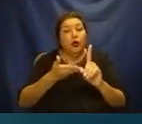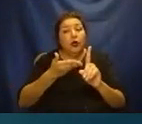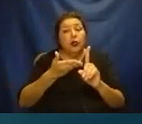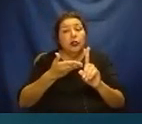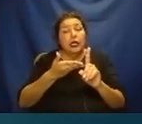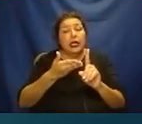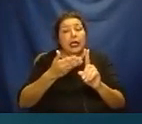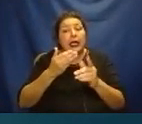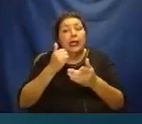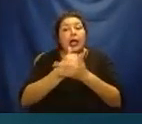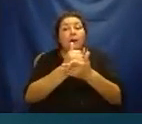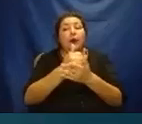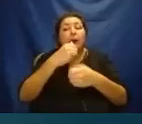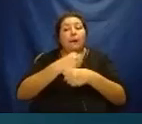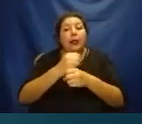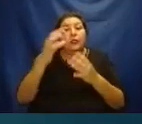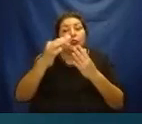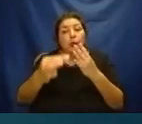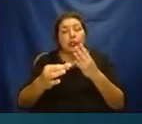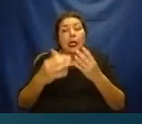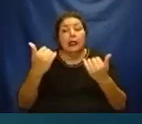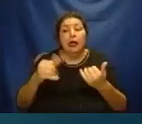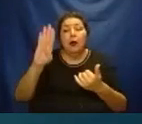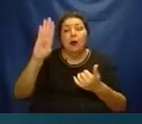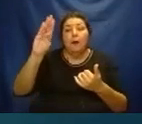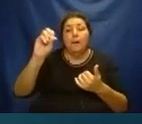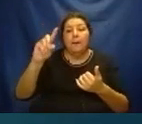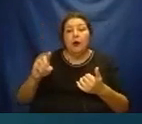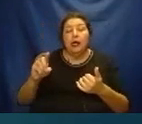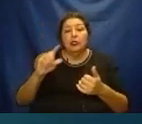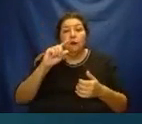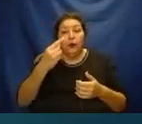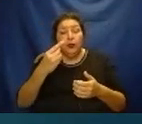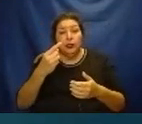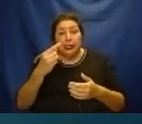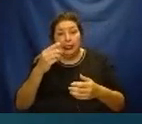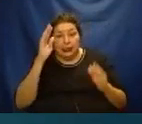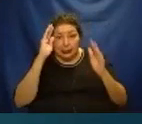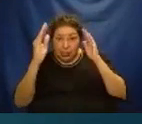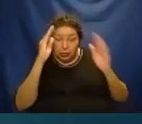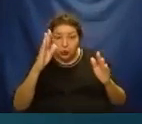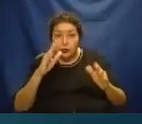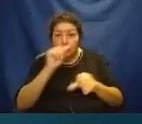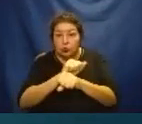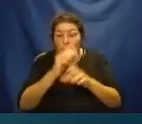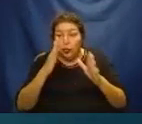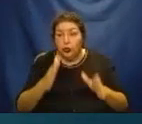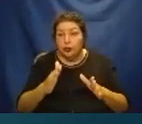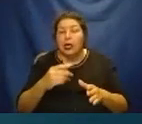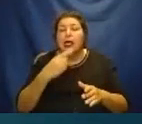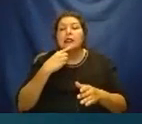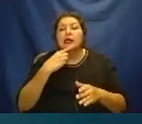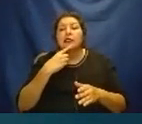see that Boaz comes in and he first greets his workers and saying, "May the Lord be with